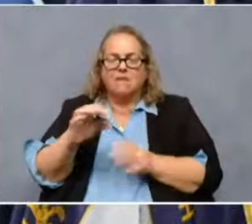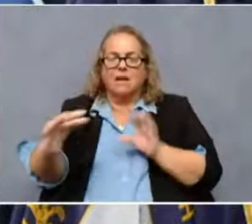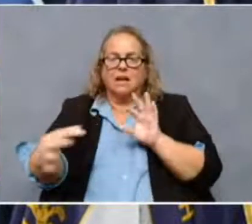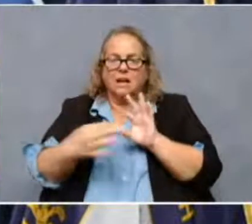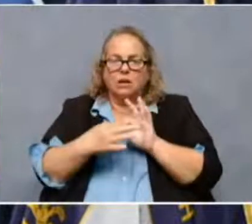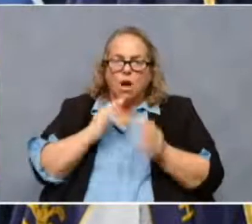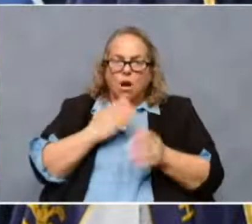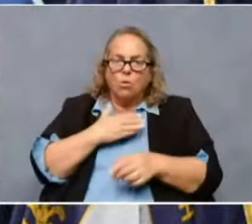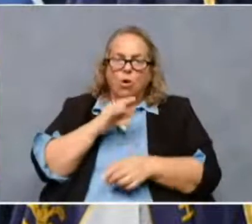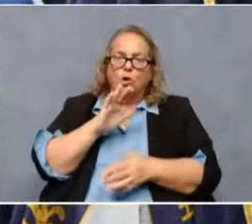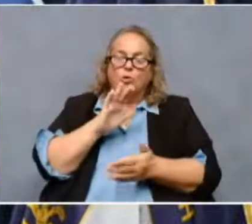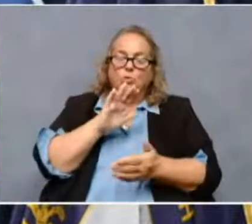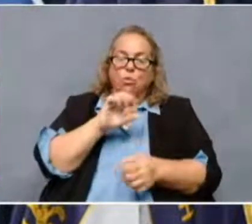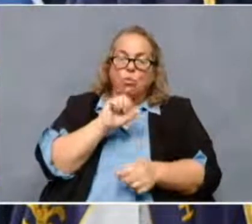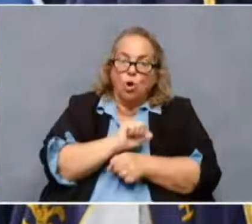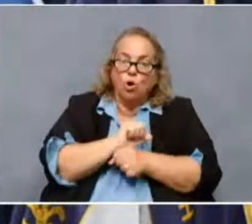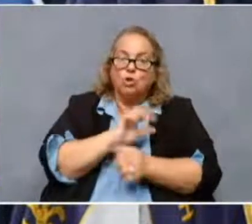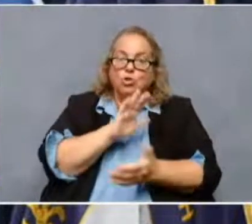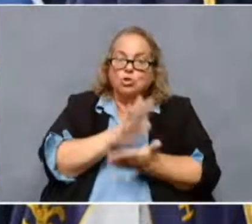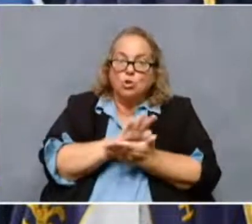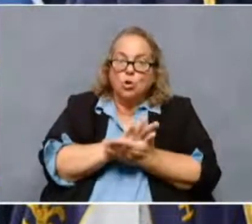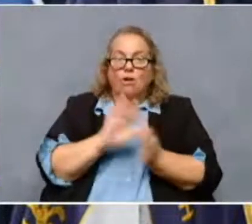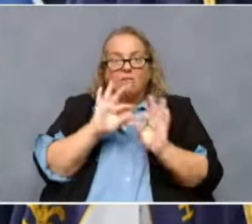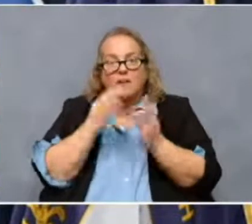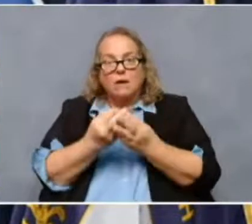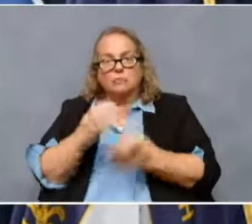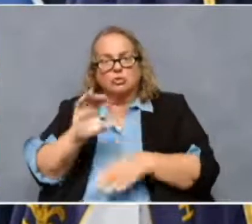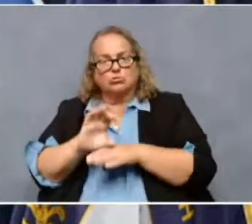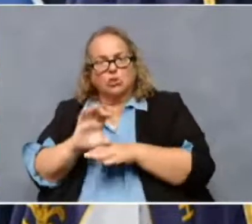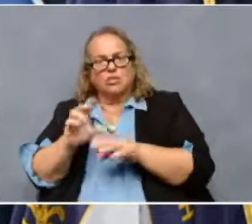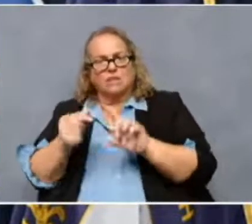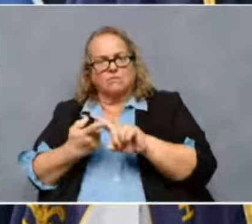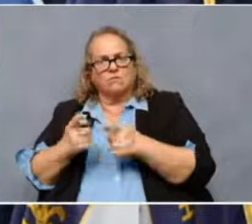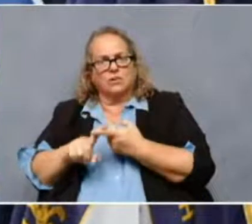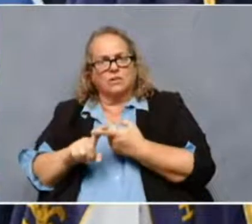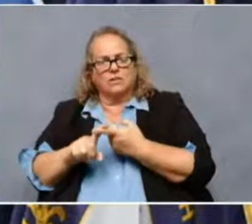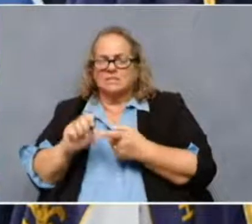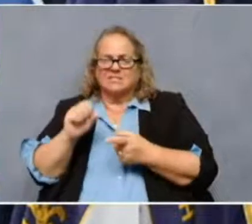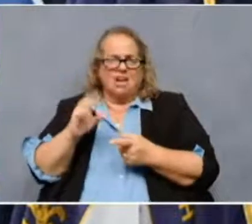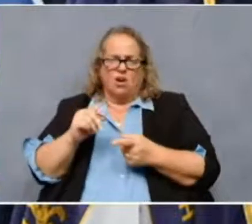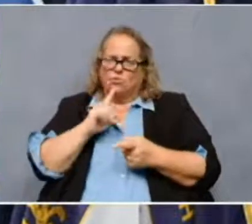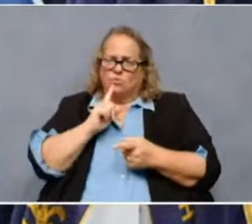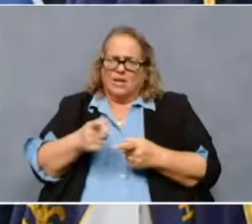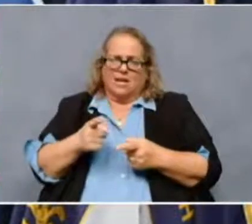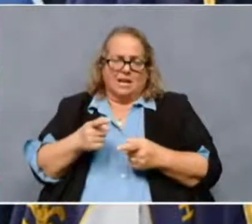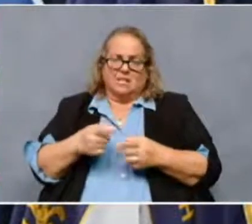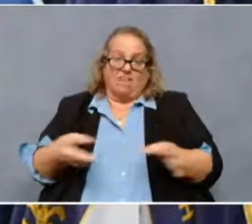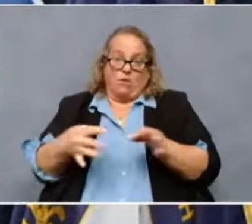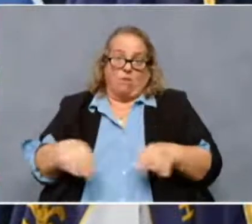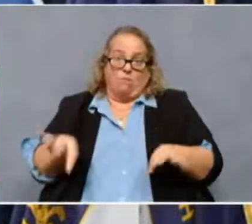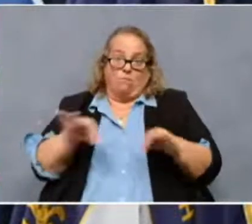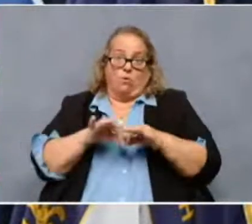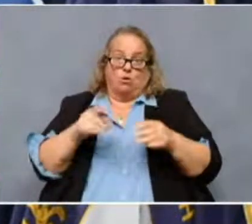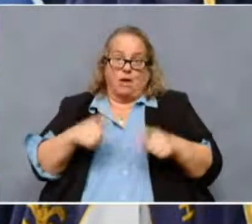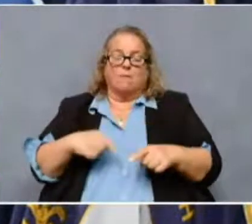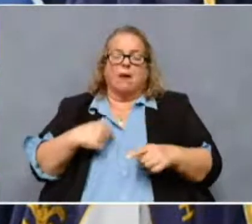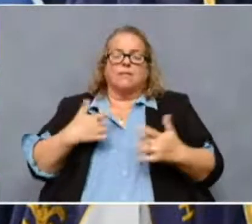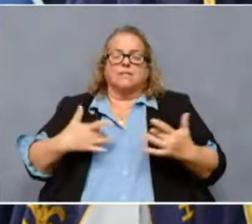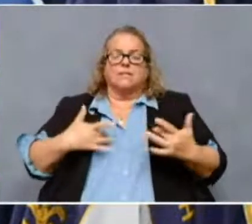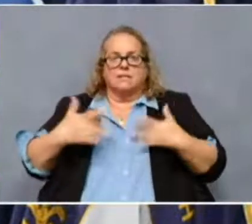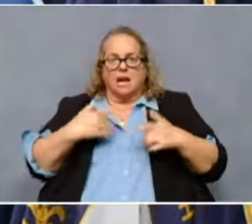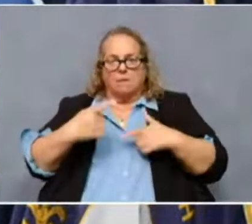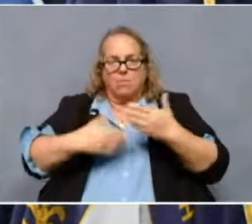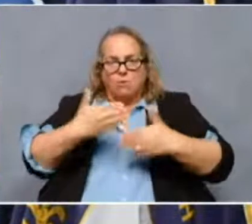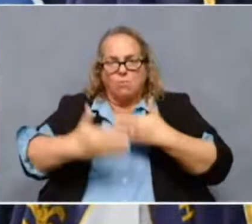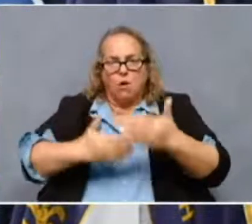and friends. So this has been a long time coming, and I'm really excited about the progress that we are making to finally bring